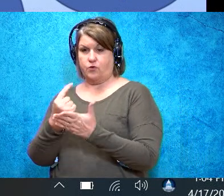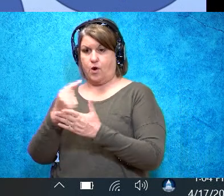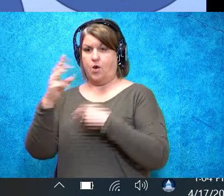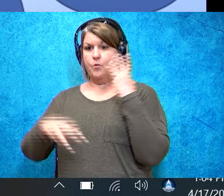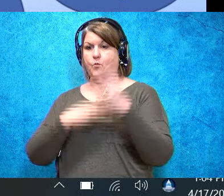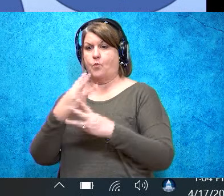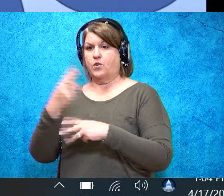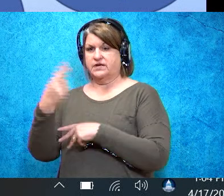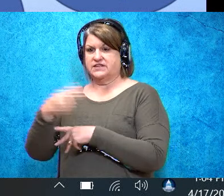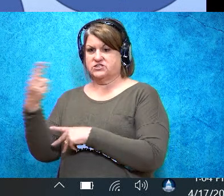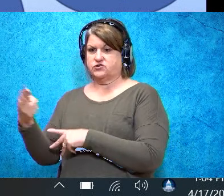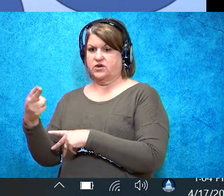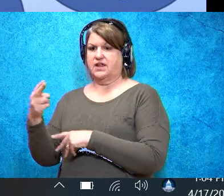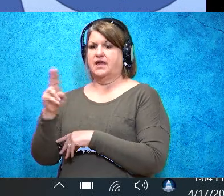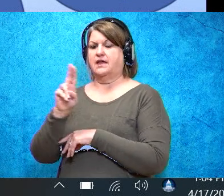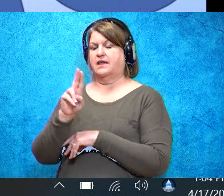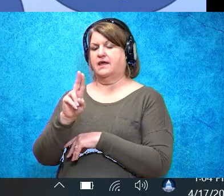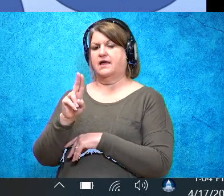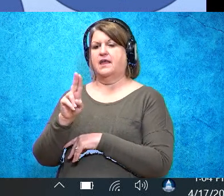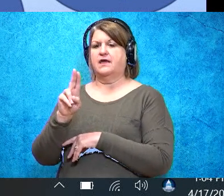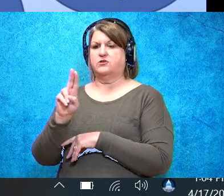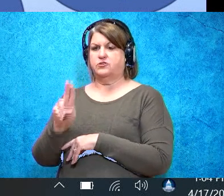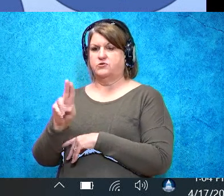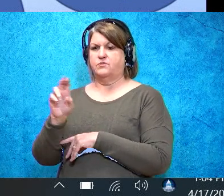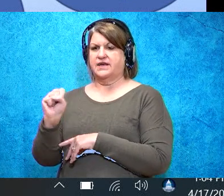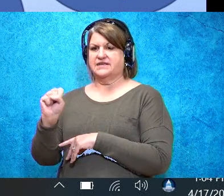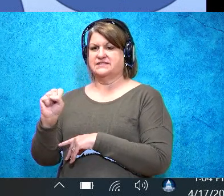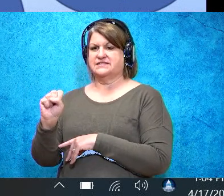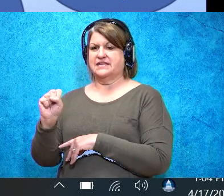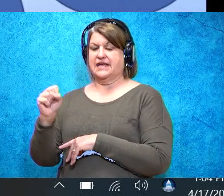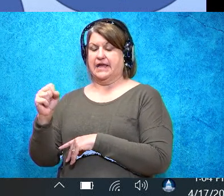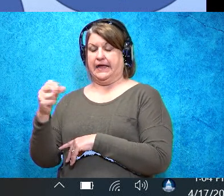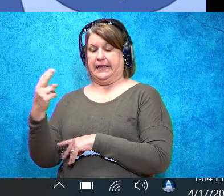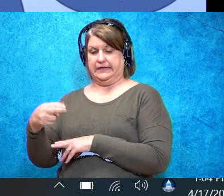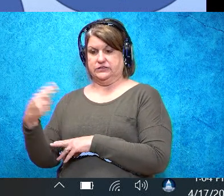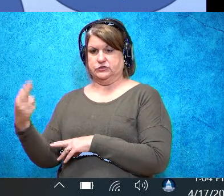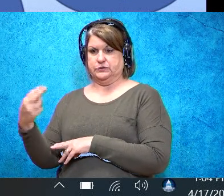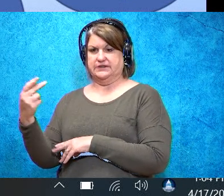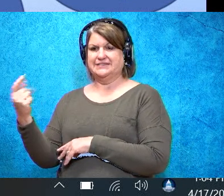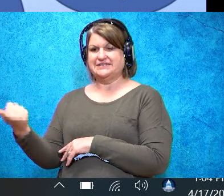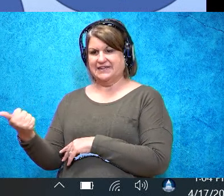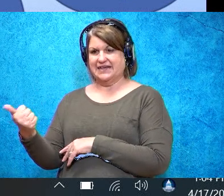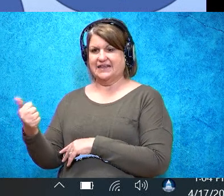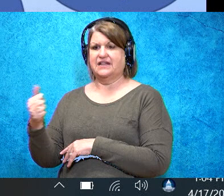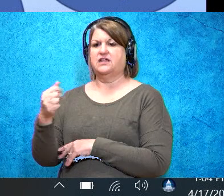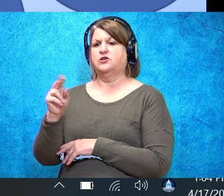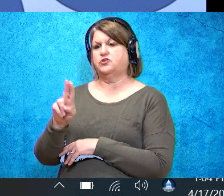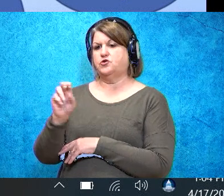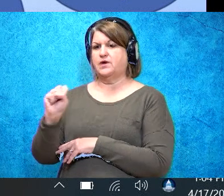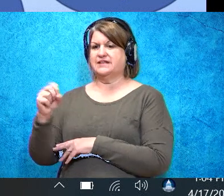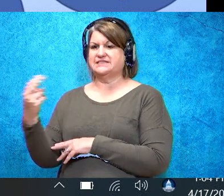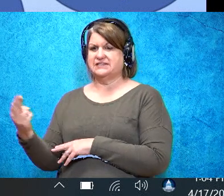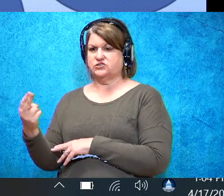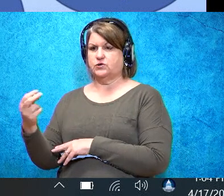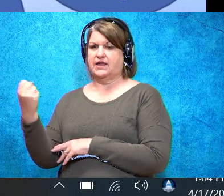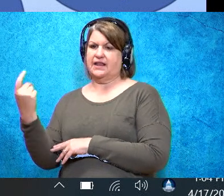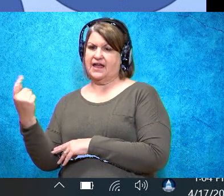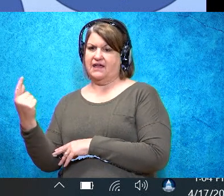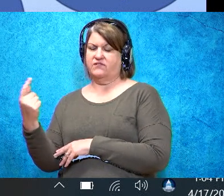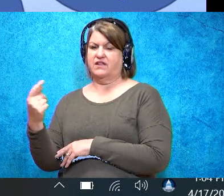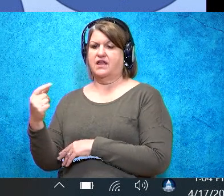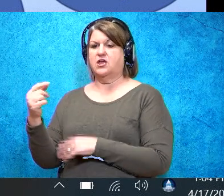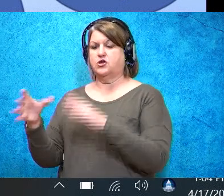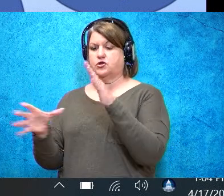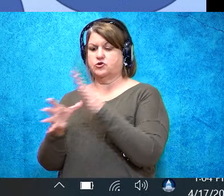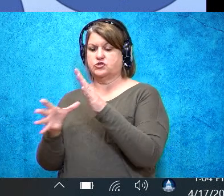10, U.S. history 11, and your senior year you will culminate with government and